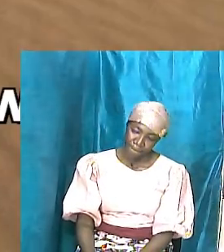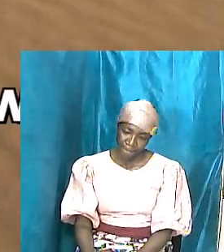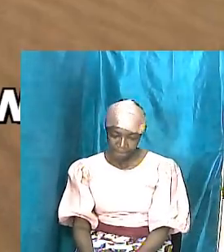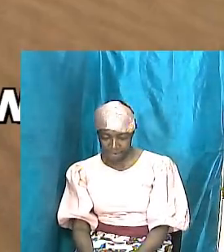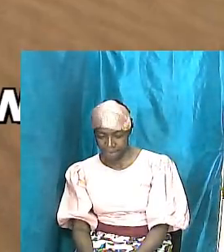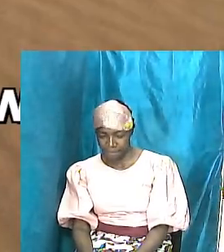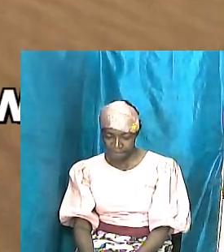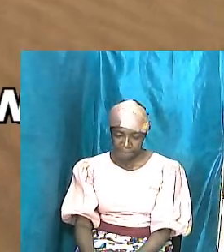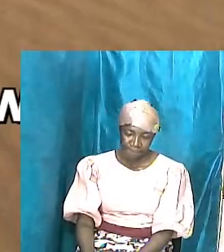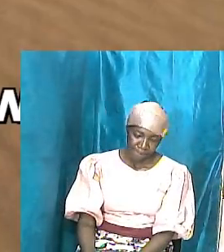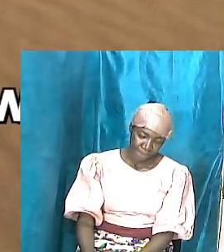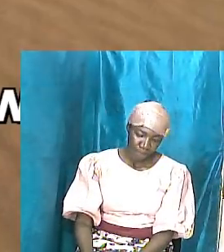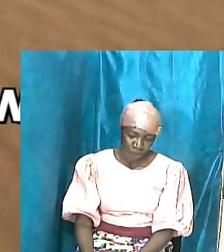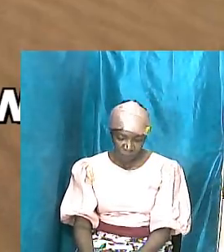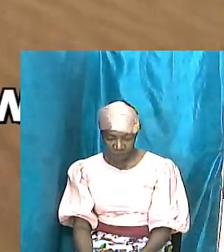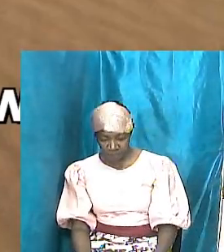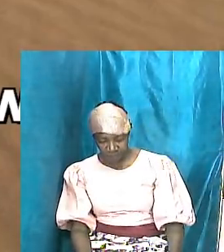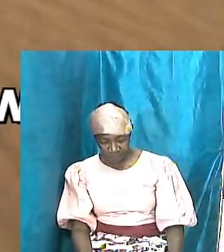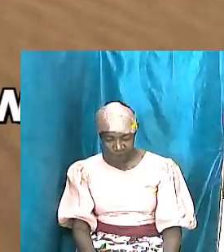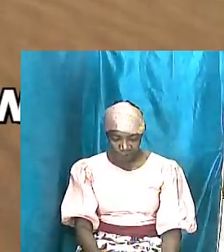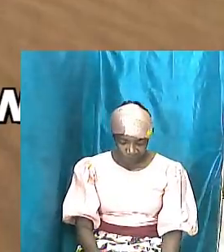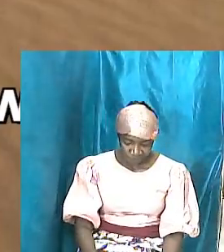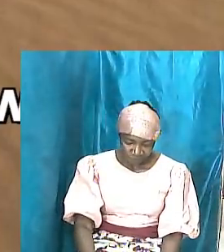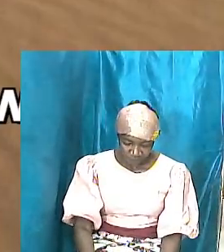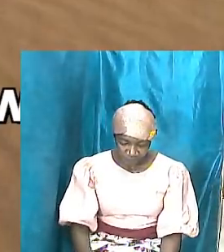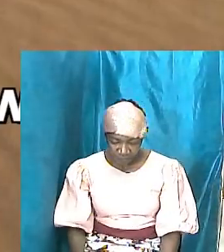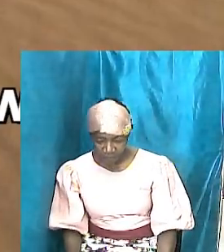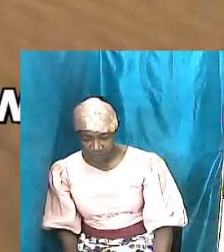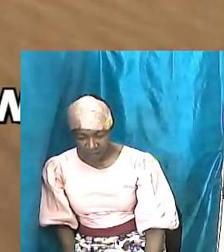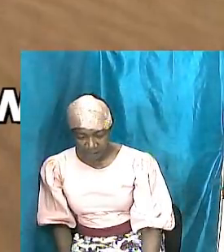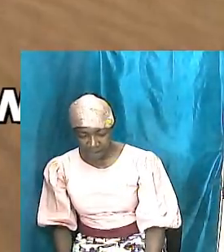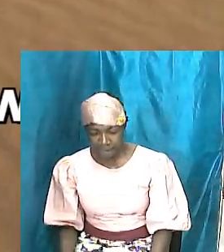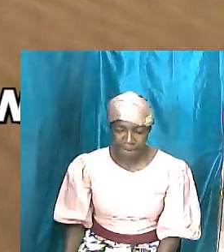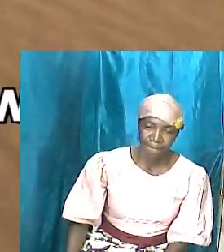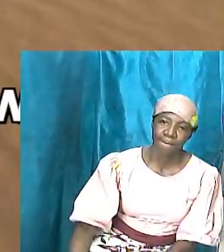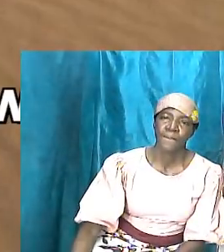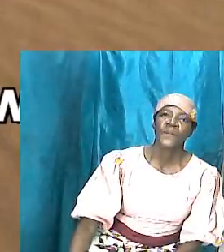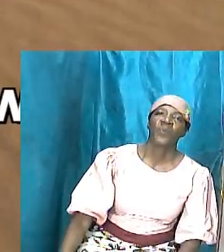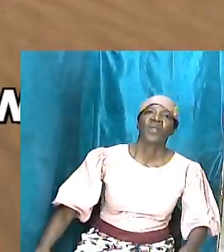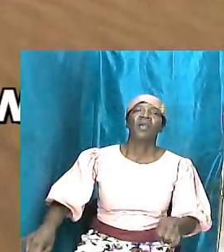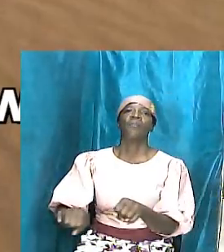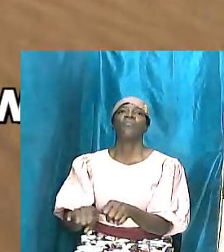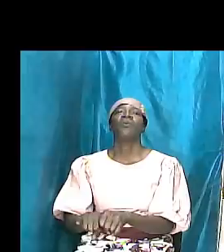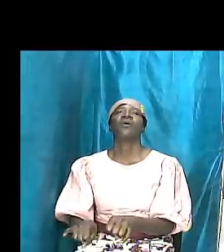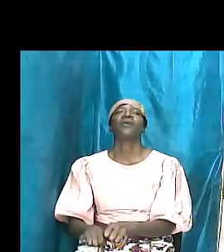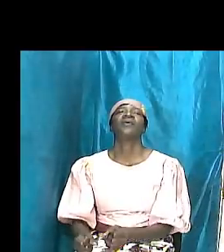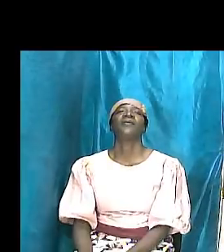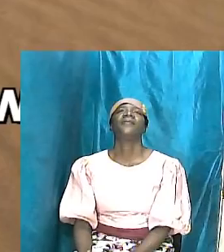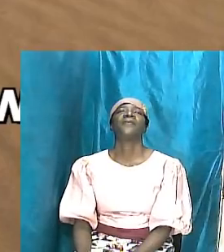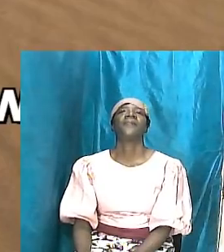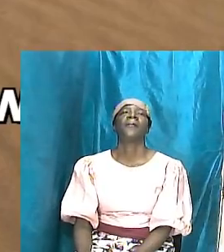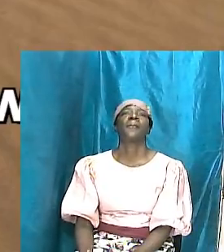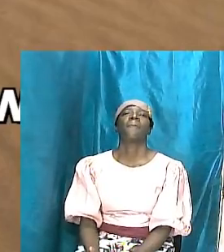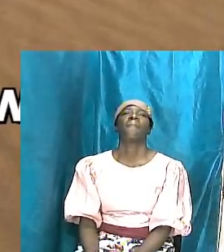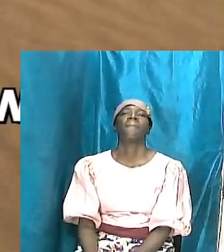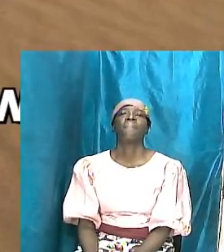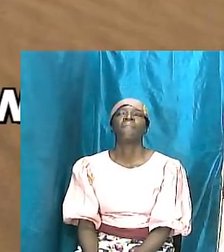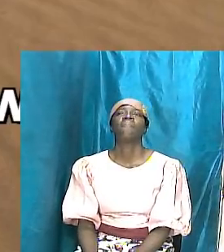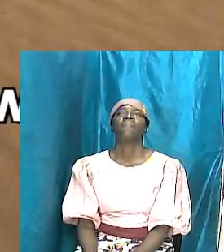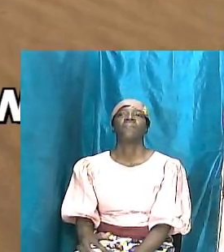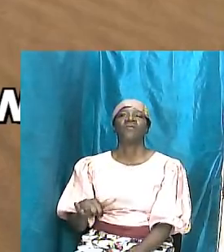we wrap it all up. But it is important, brothers and sisters, it is important